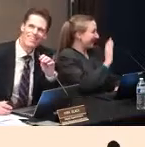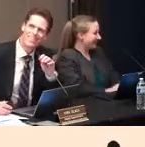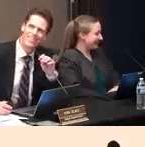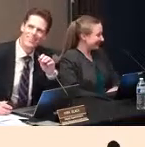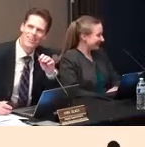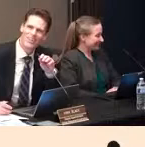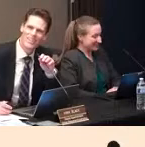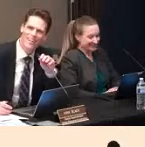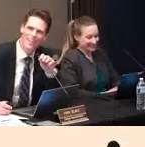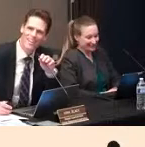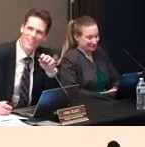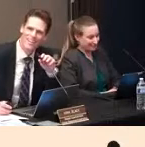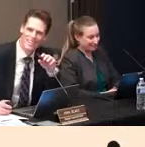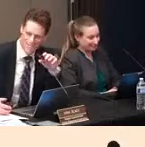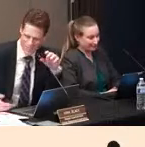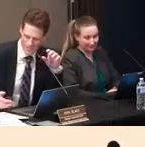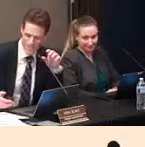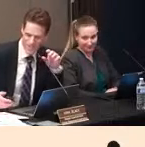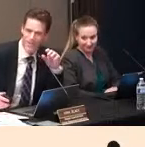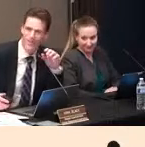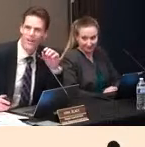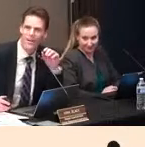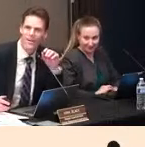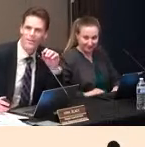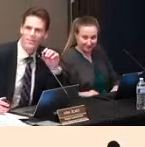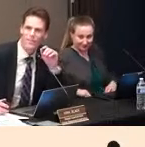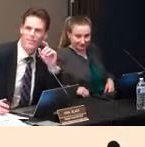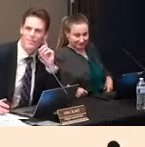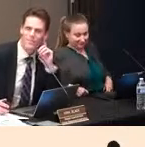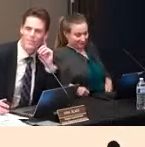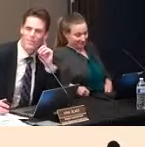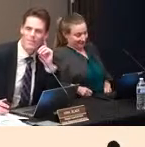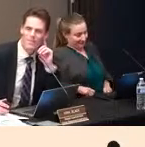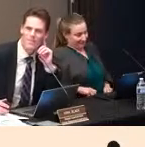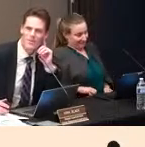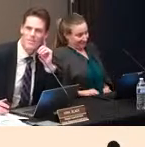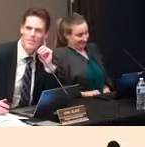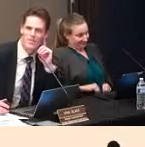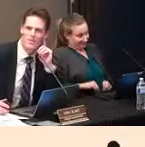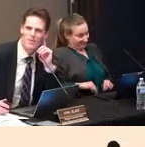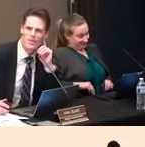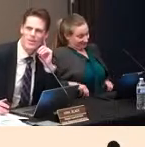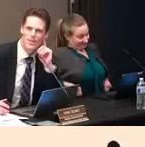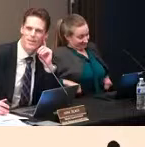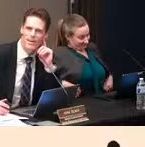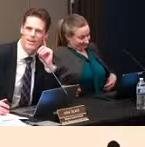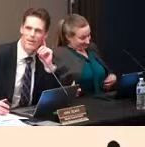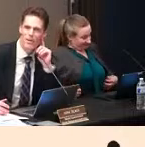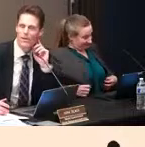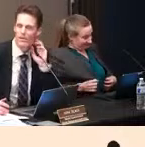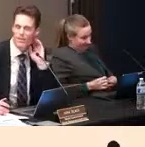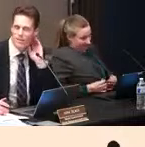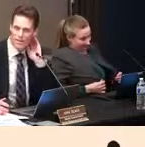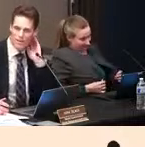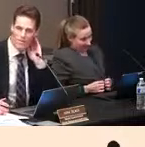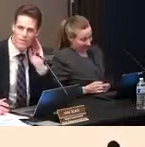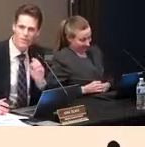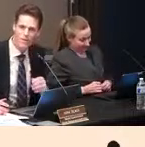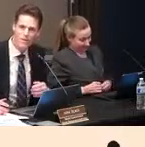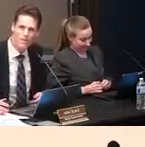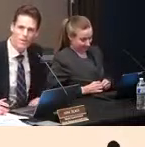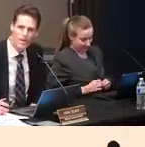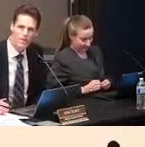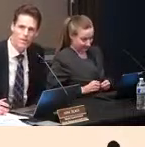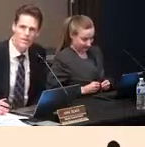Thank you. Okay. So here we are. Keep that in mind. This presentation is regarding an equity audit that